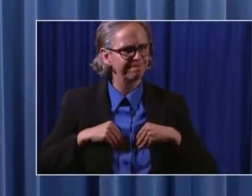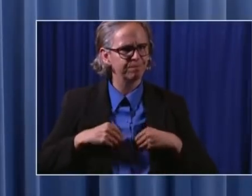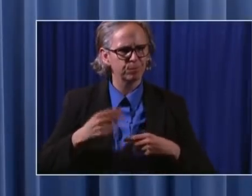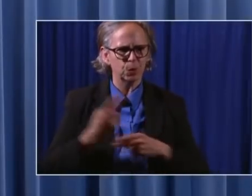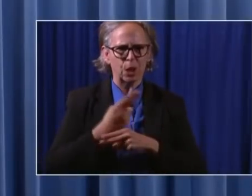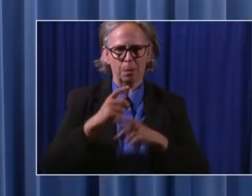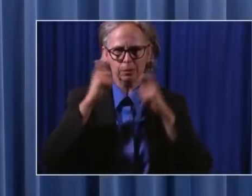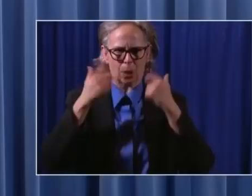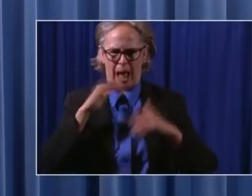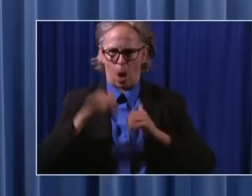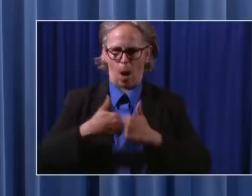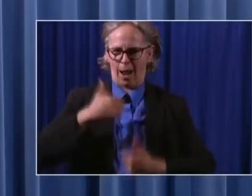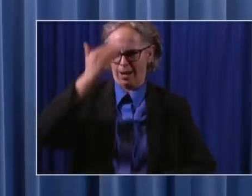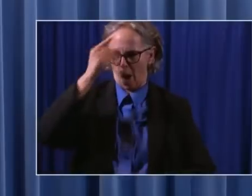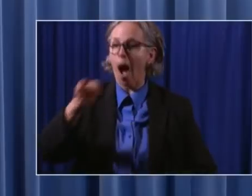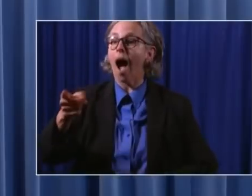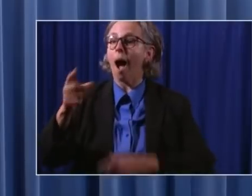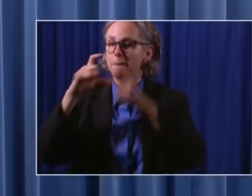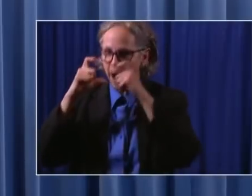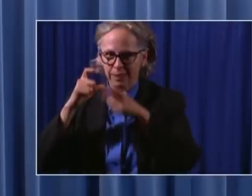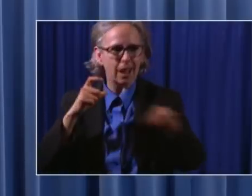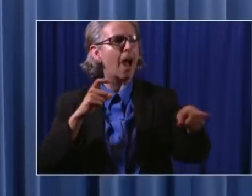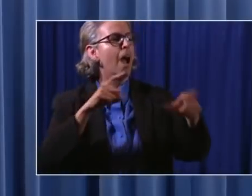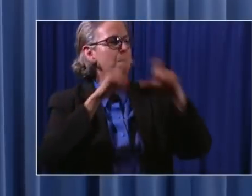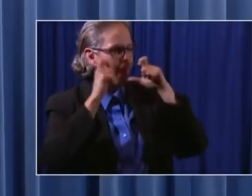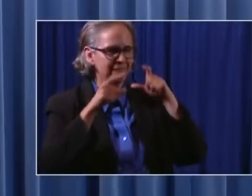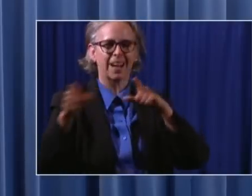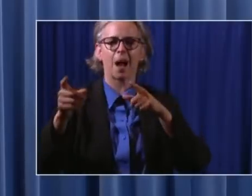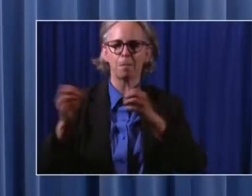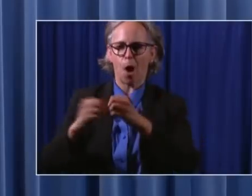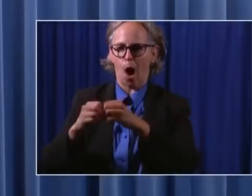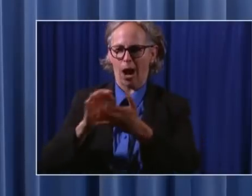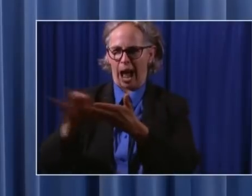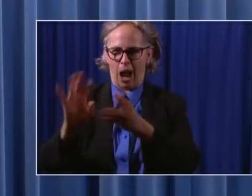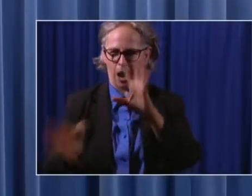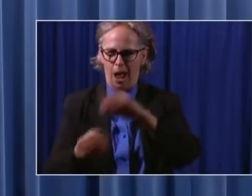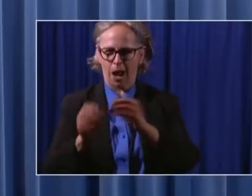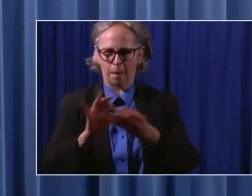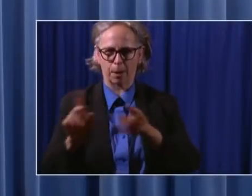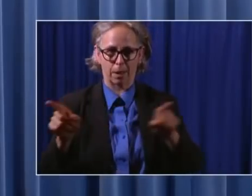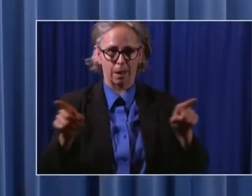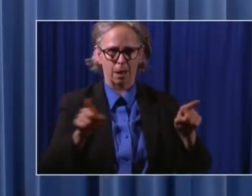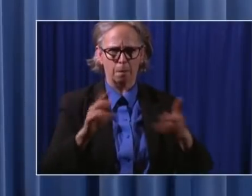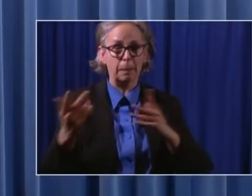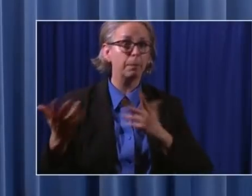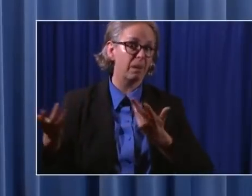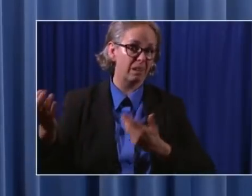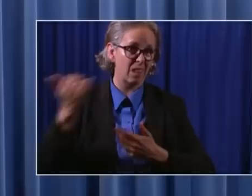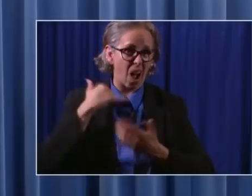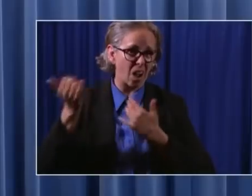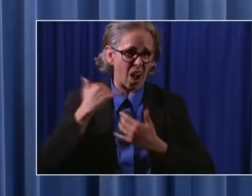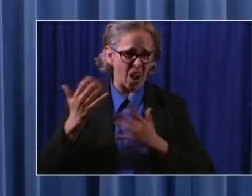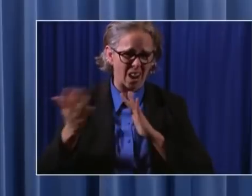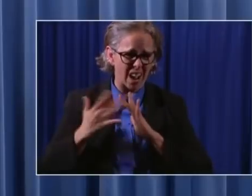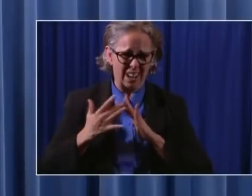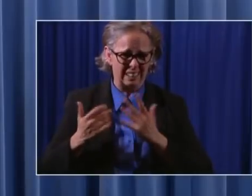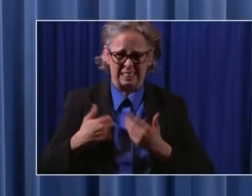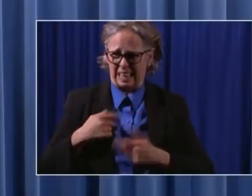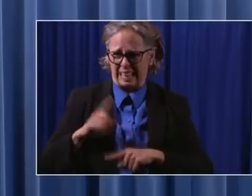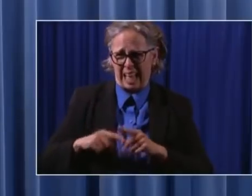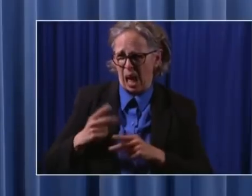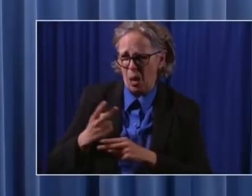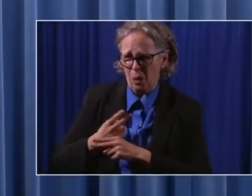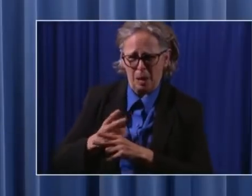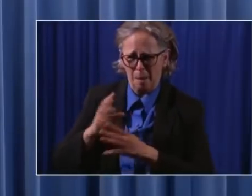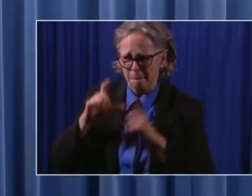wearing masks. And look, I get calls, I get texts from people who say, look, my child can't wear a mask. There's a medical